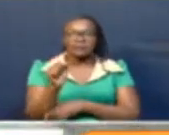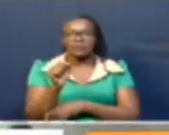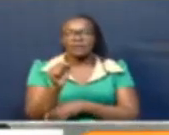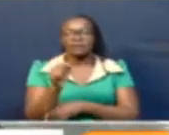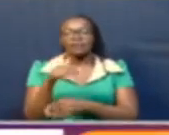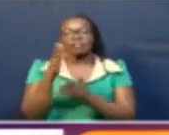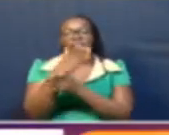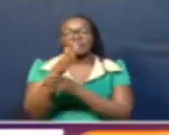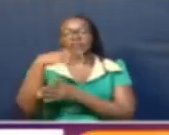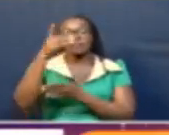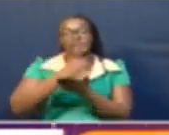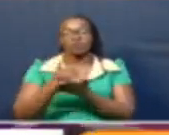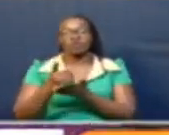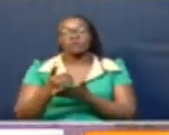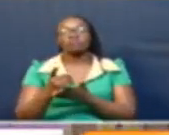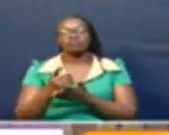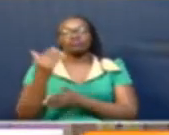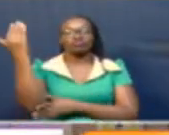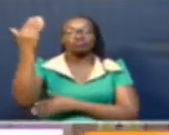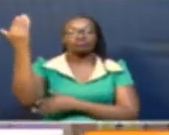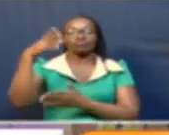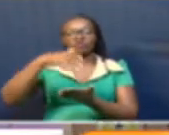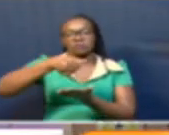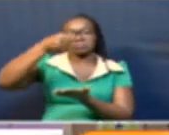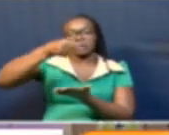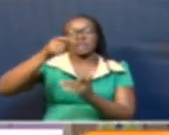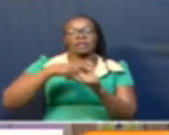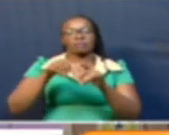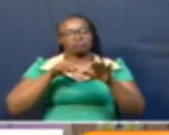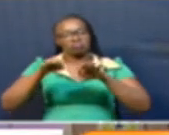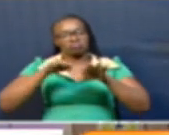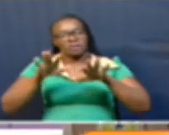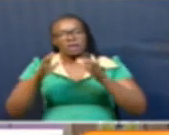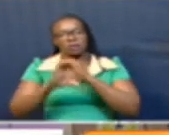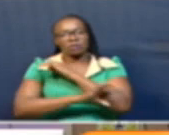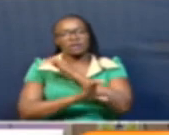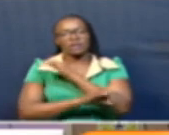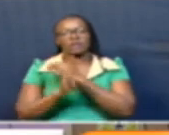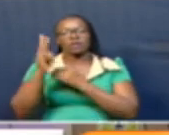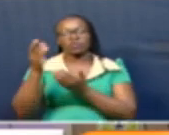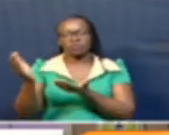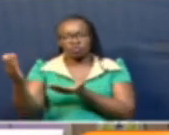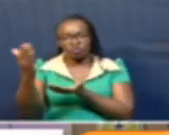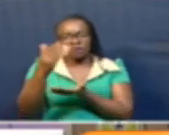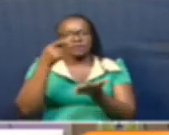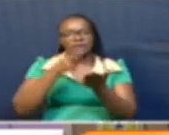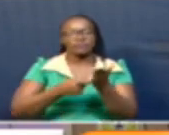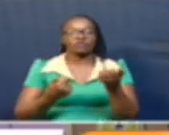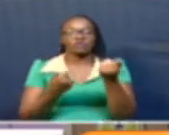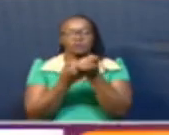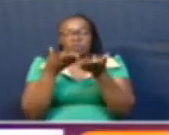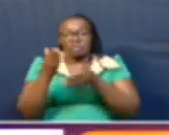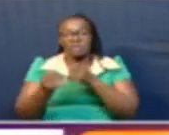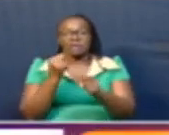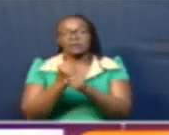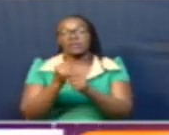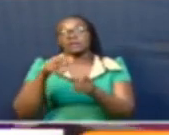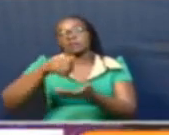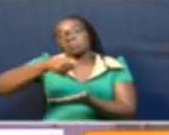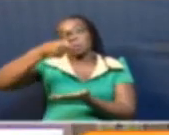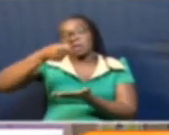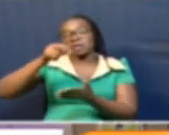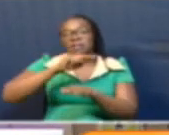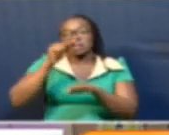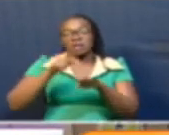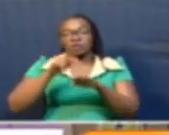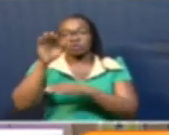next week present the budget before the House and explain how the country will raise the revenue to fund this year's budget. National